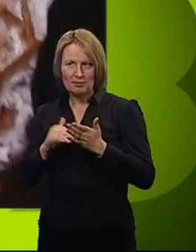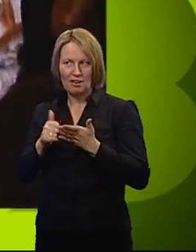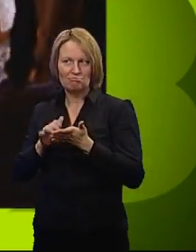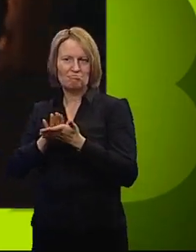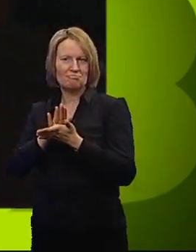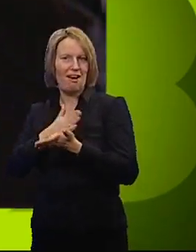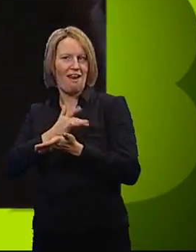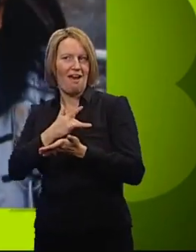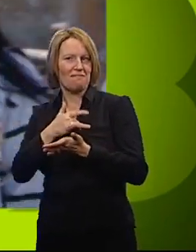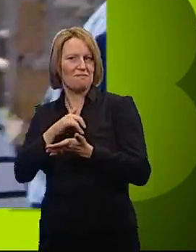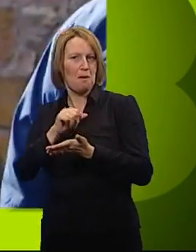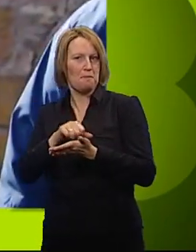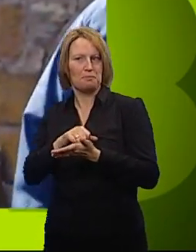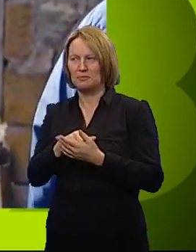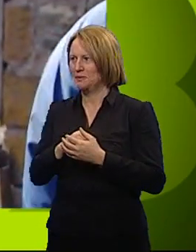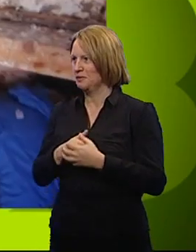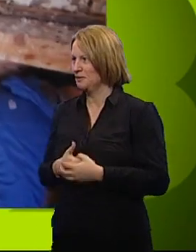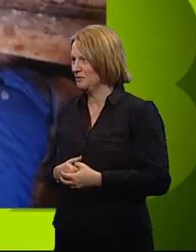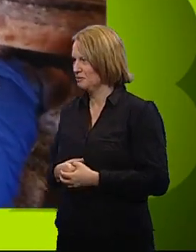farm. You got one!